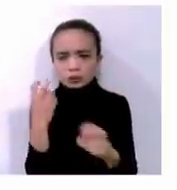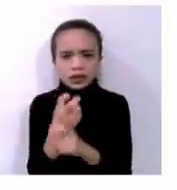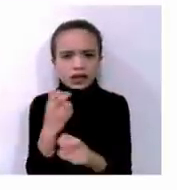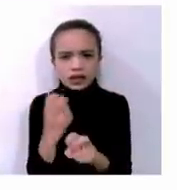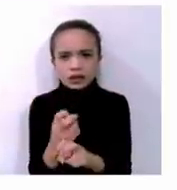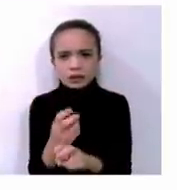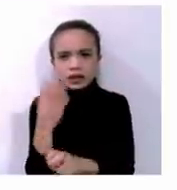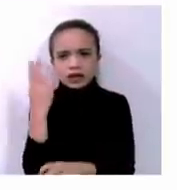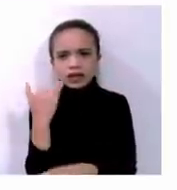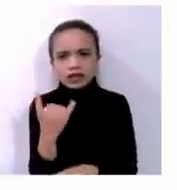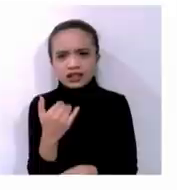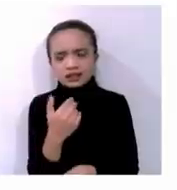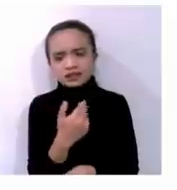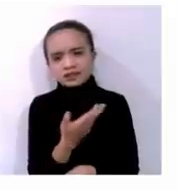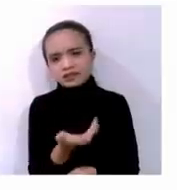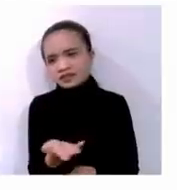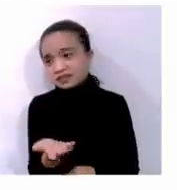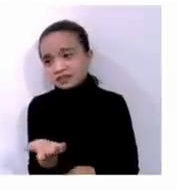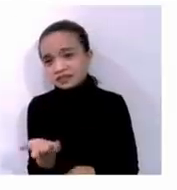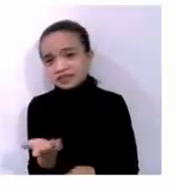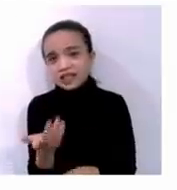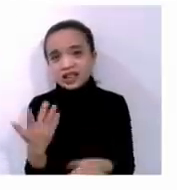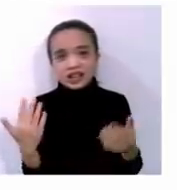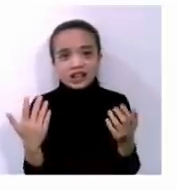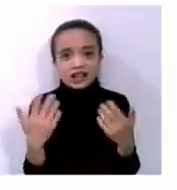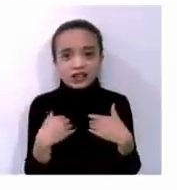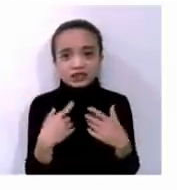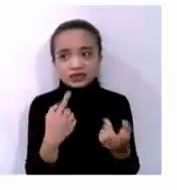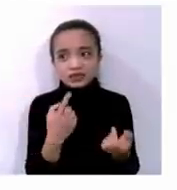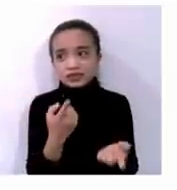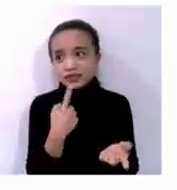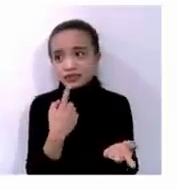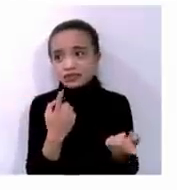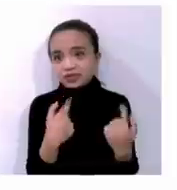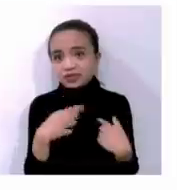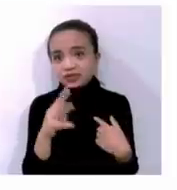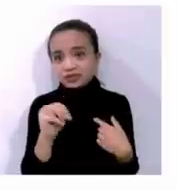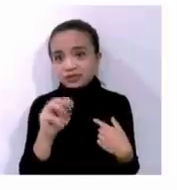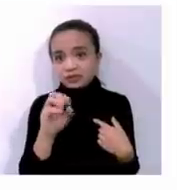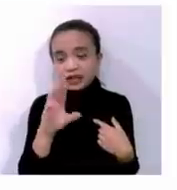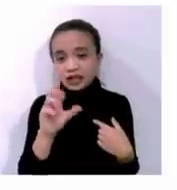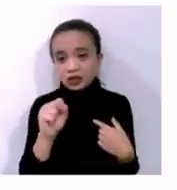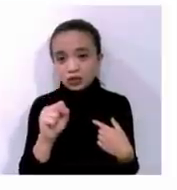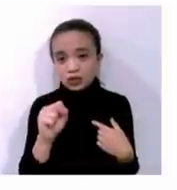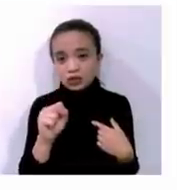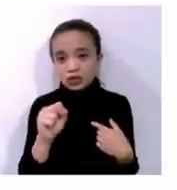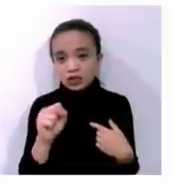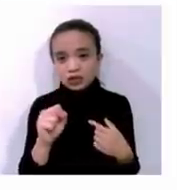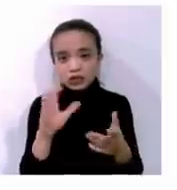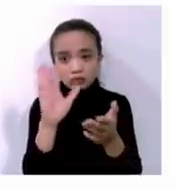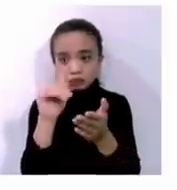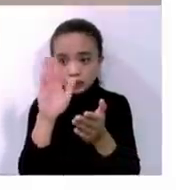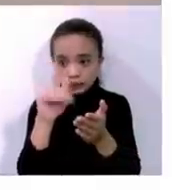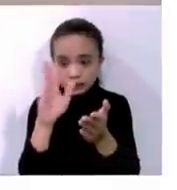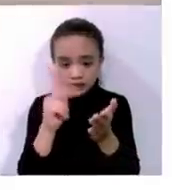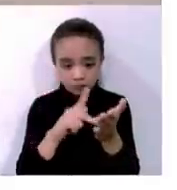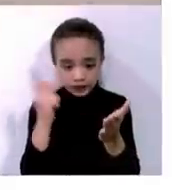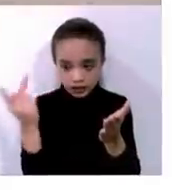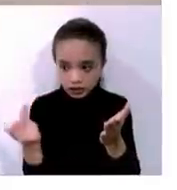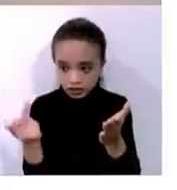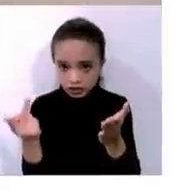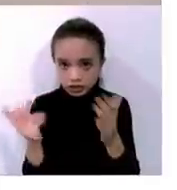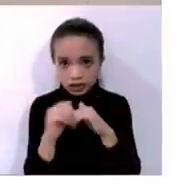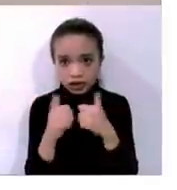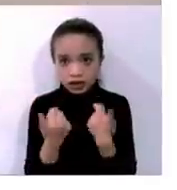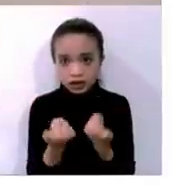are the answer of Marcos was only 15 pages and all the facts were admitted. How can it be